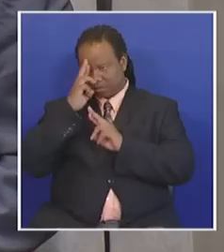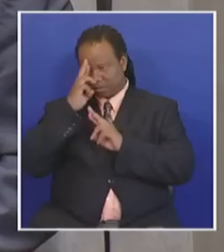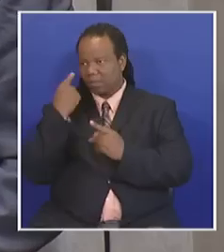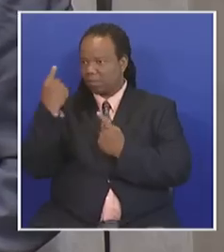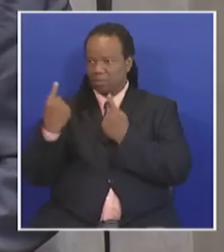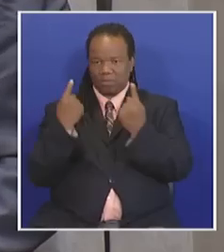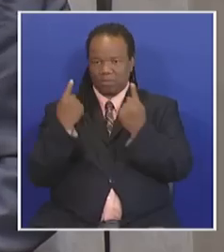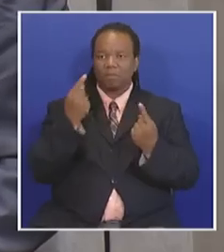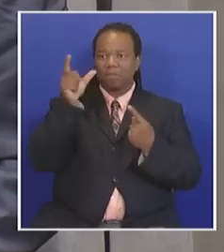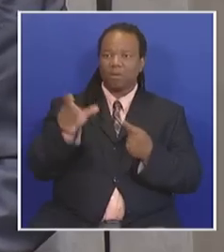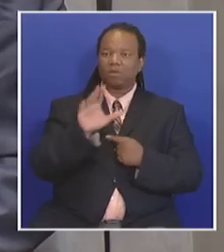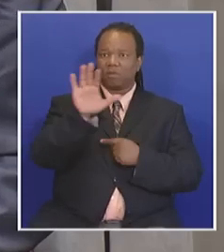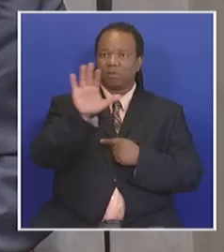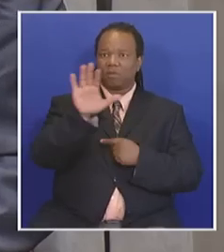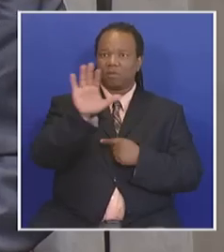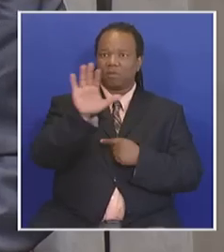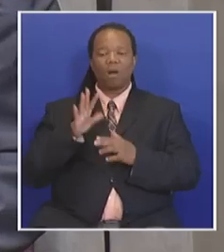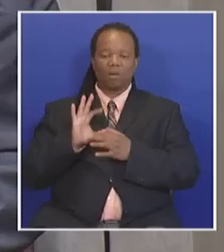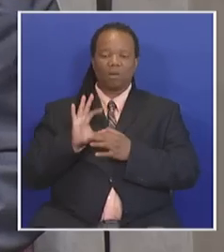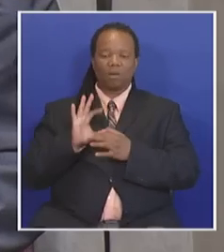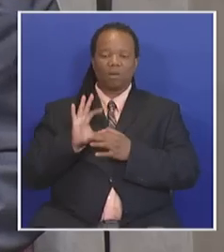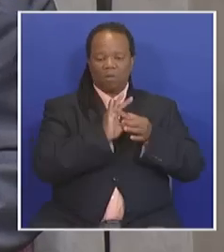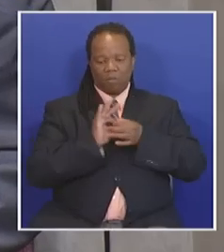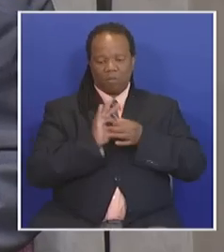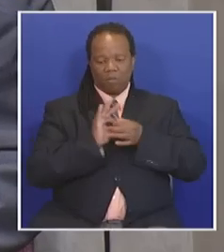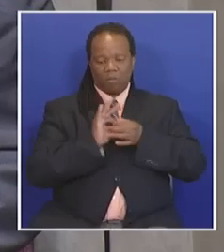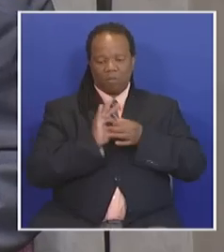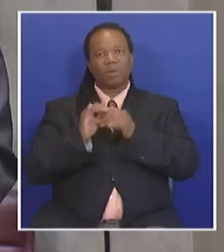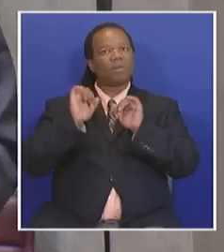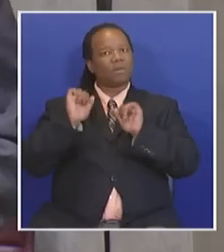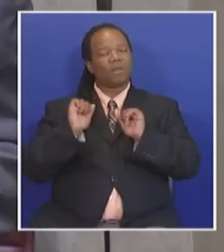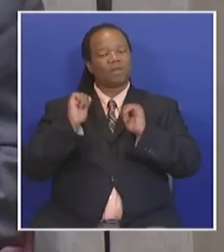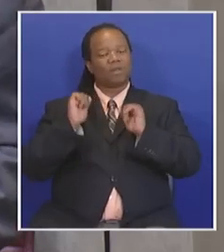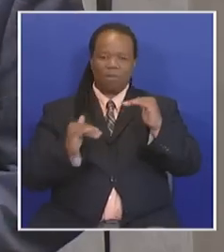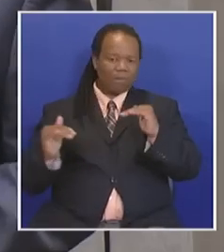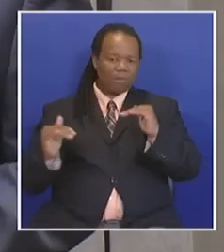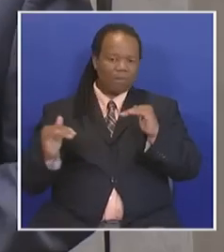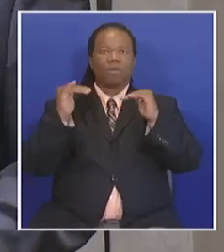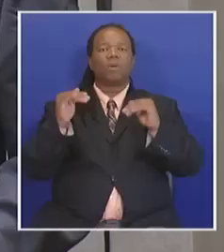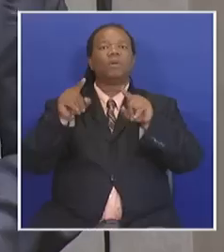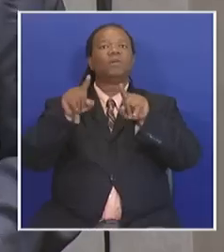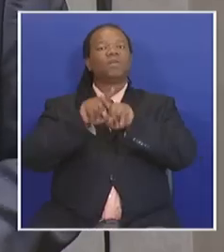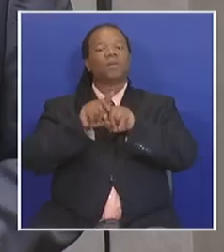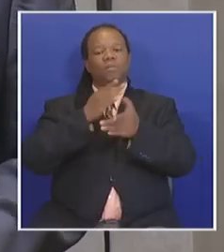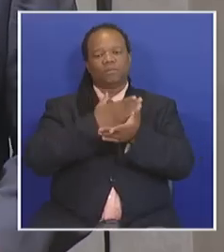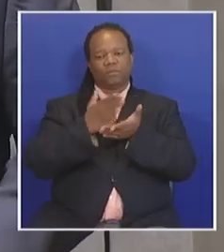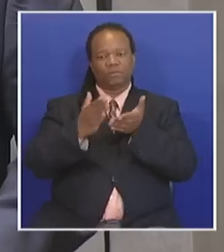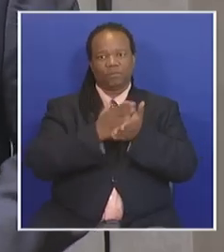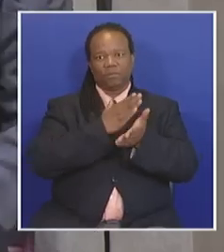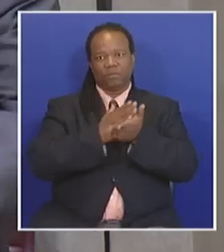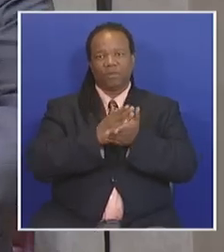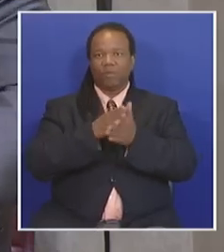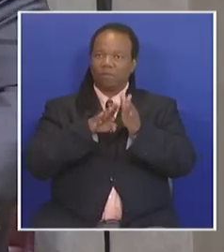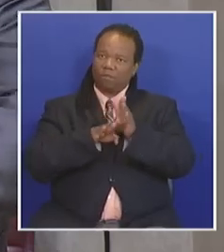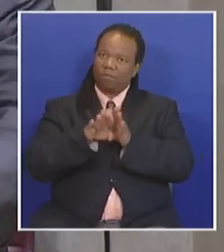instead will commit myself to working to overcome inequality and achieving shared prosperity. The DA invites